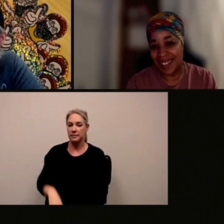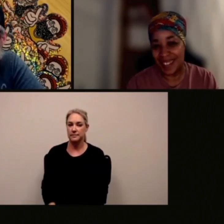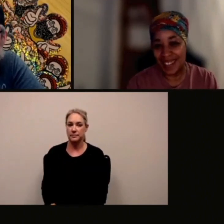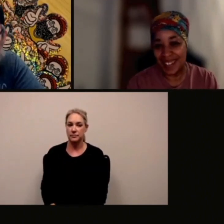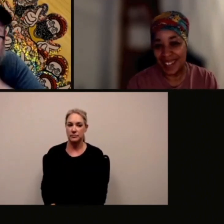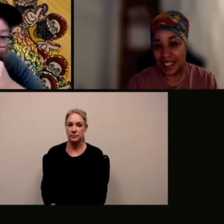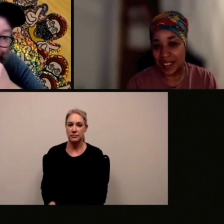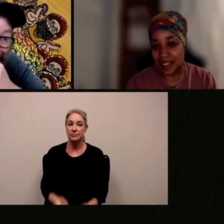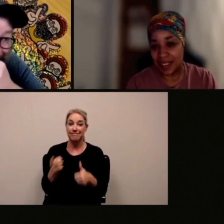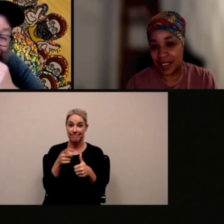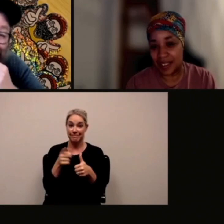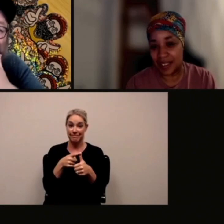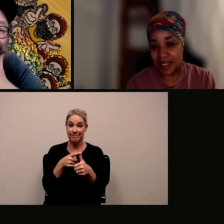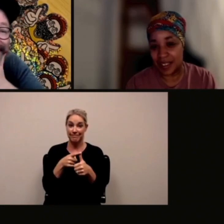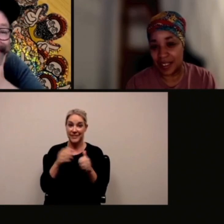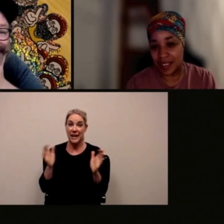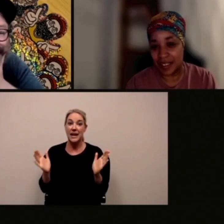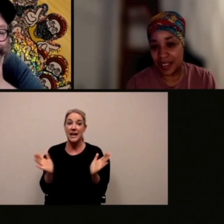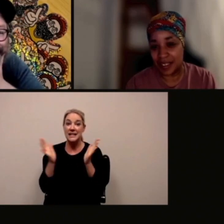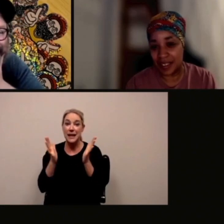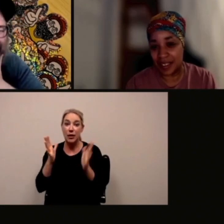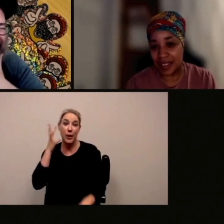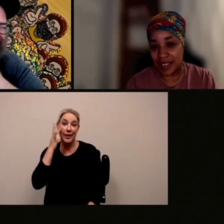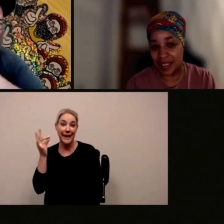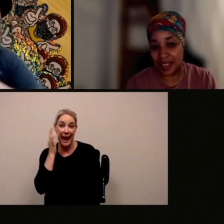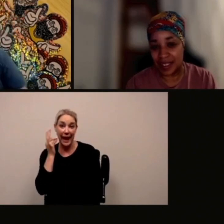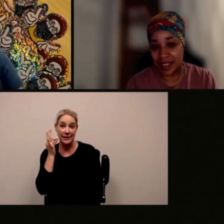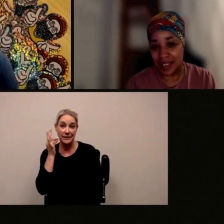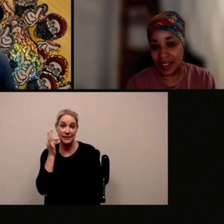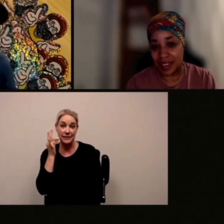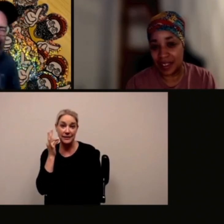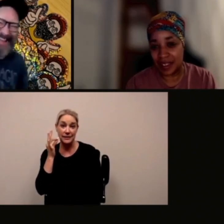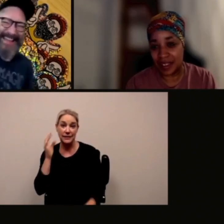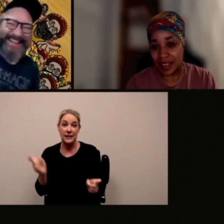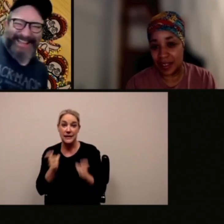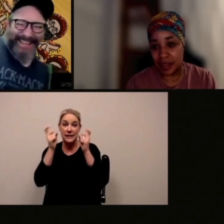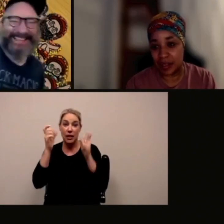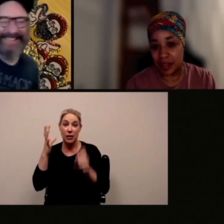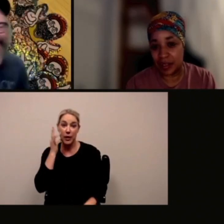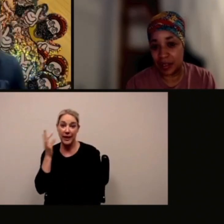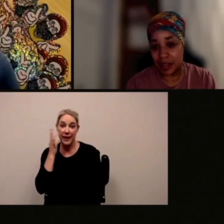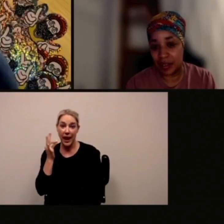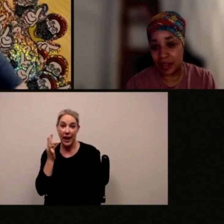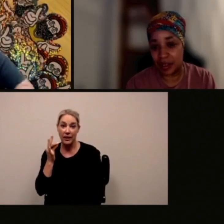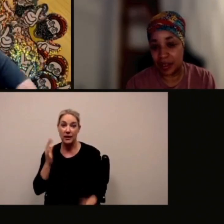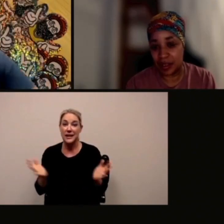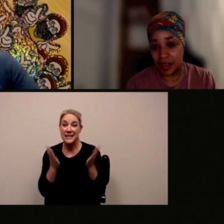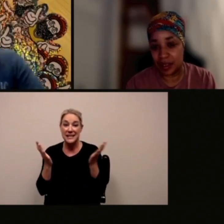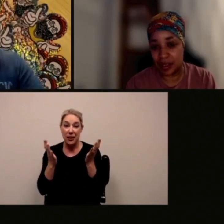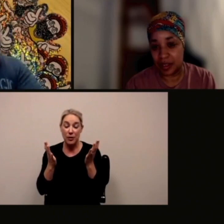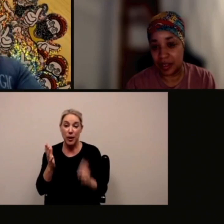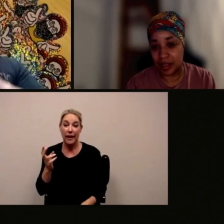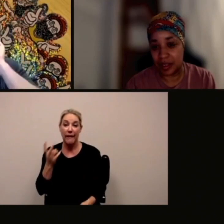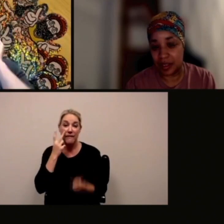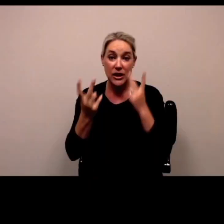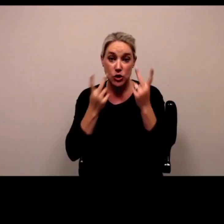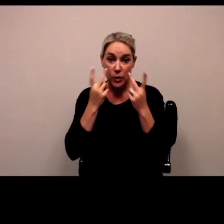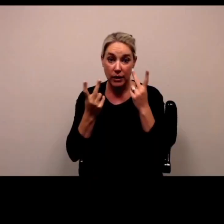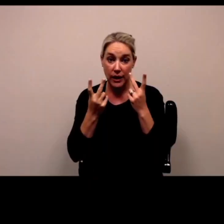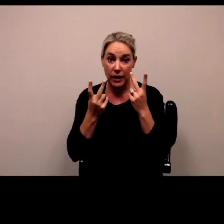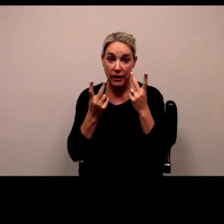Number one, celebrate the cat. Celebrate it visually. I mean, I did that when I was